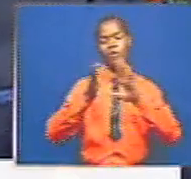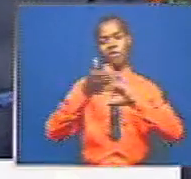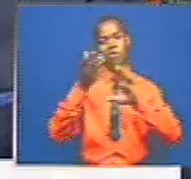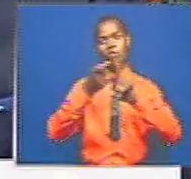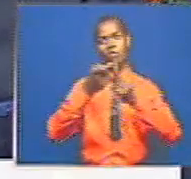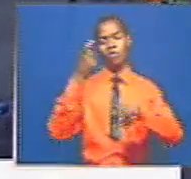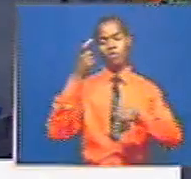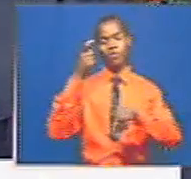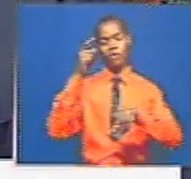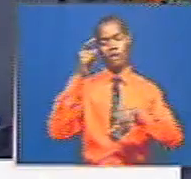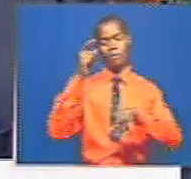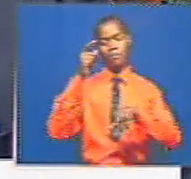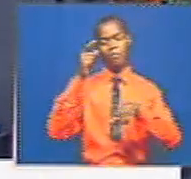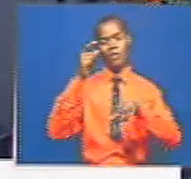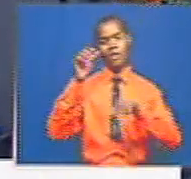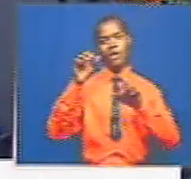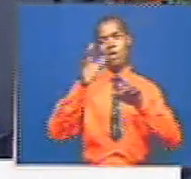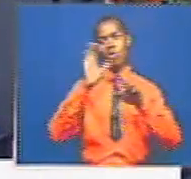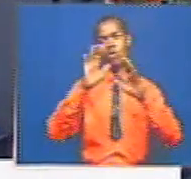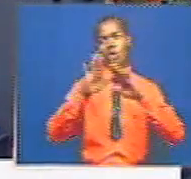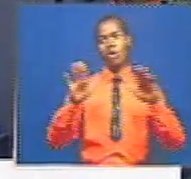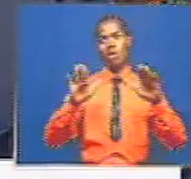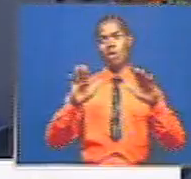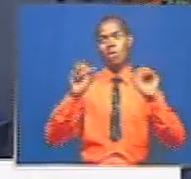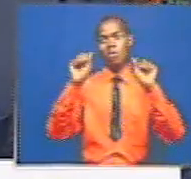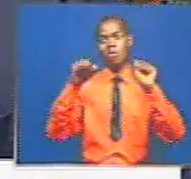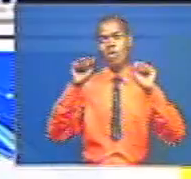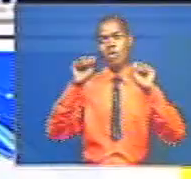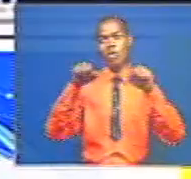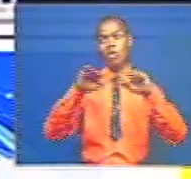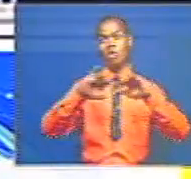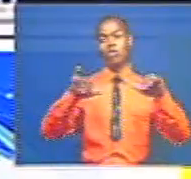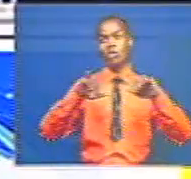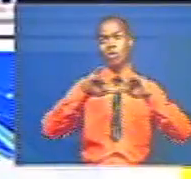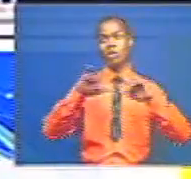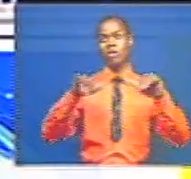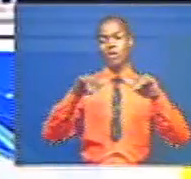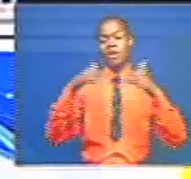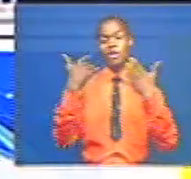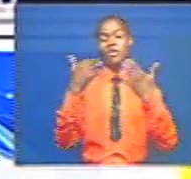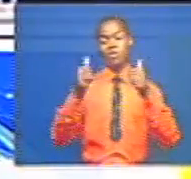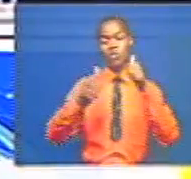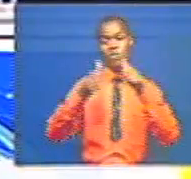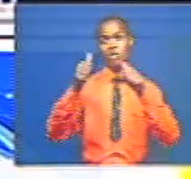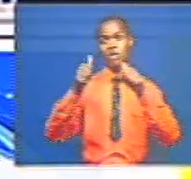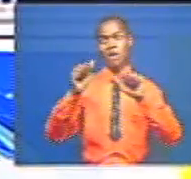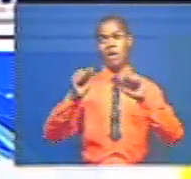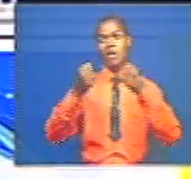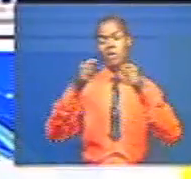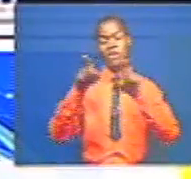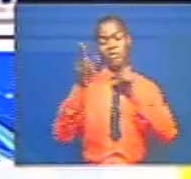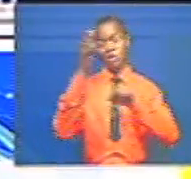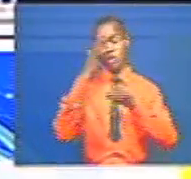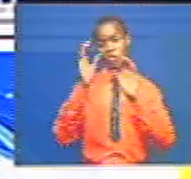and you want to swim to our don't ocean. Don't even make me think about yes, that. These are the things which are happening, and I'm not ashamed, because